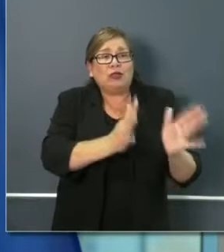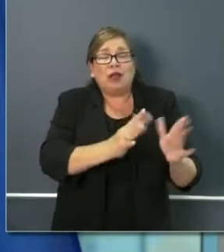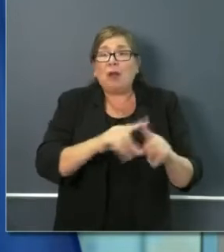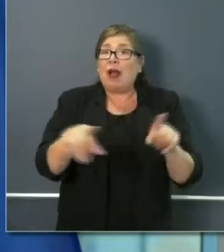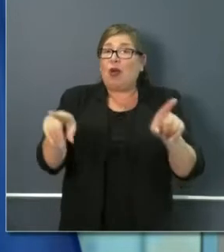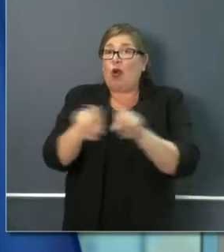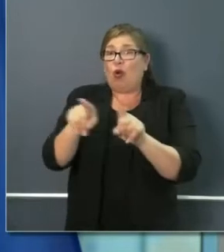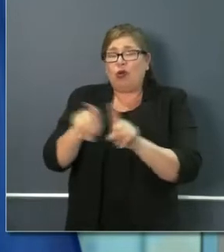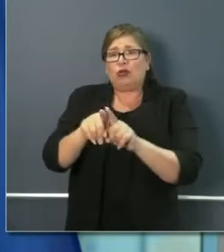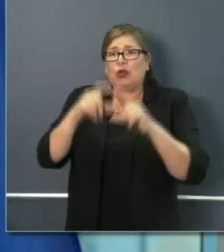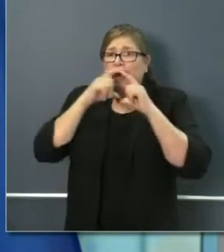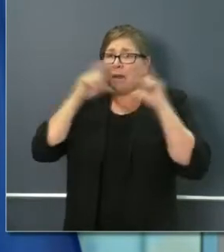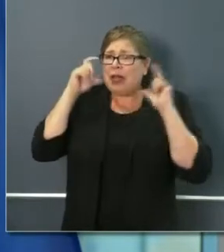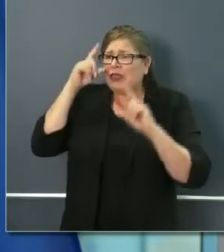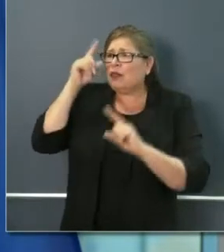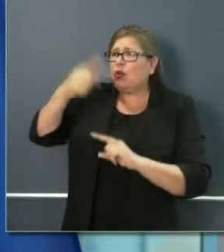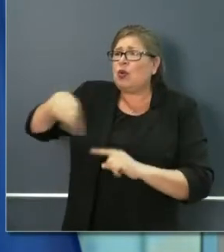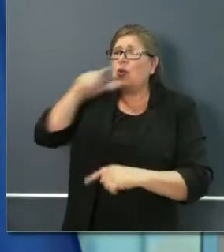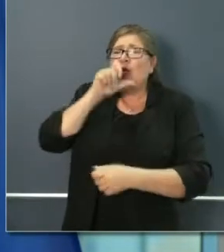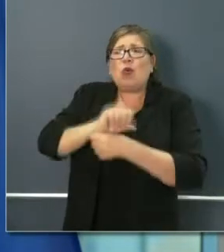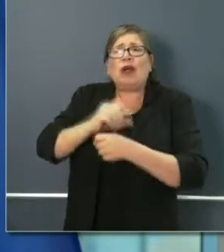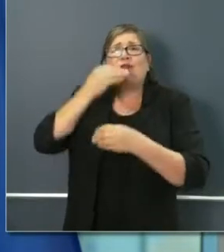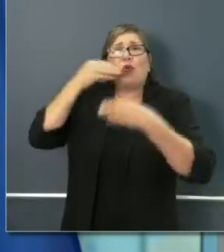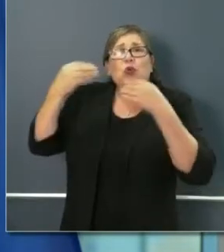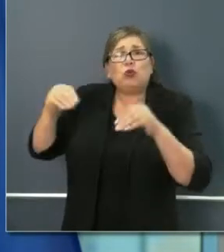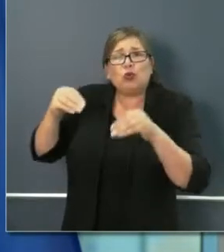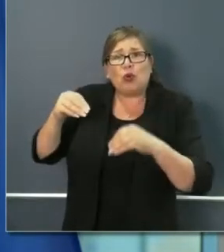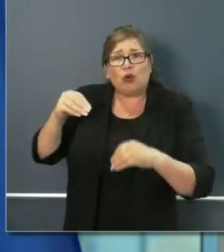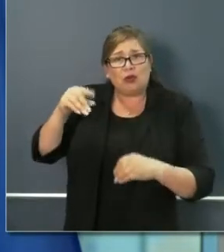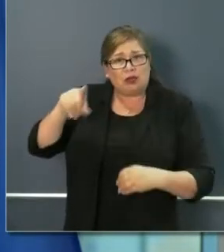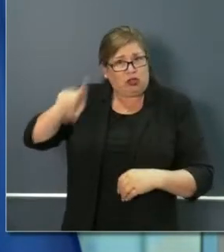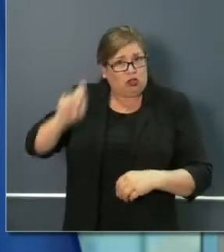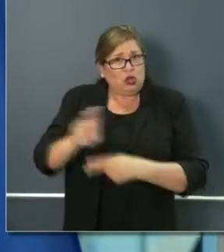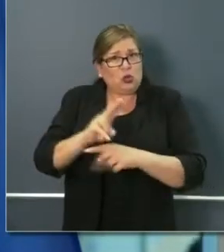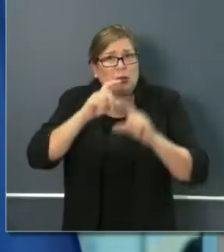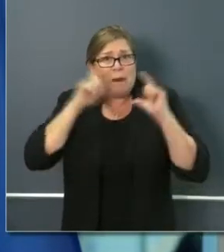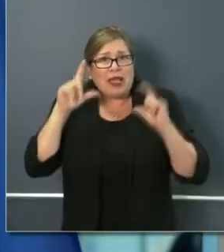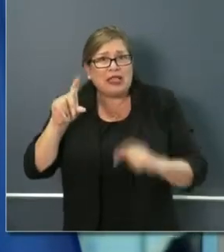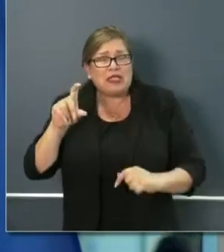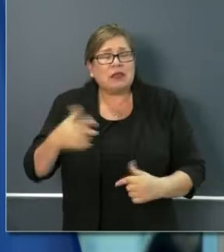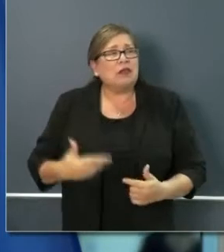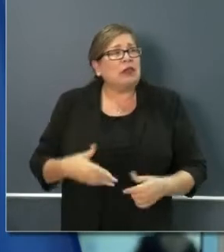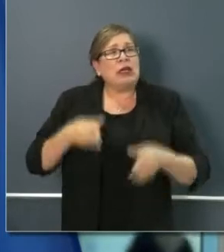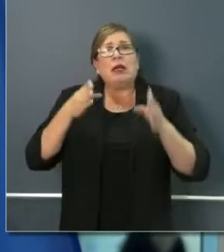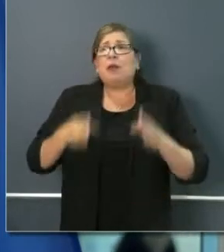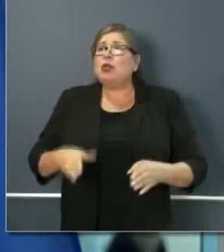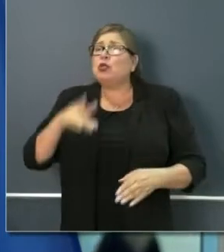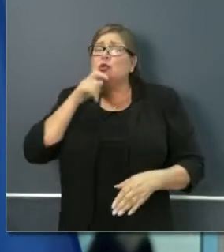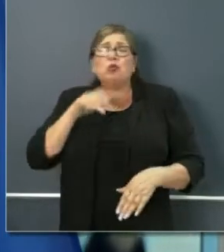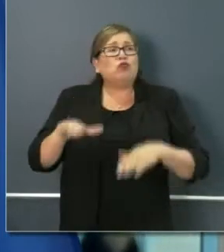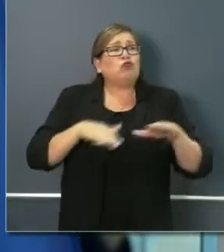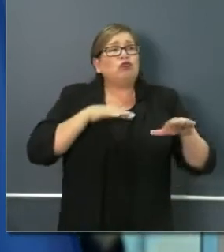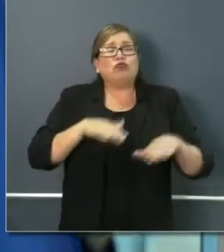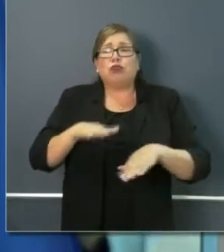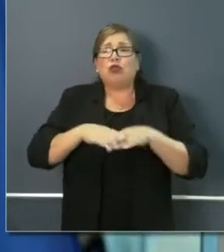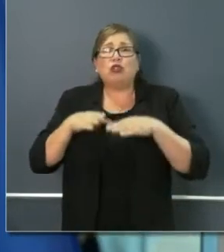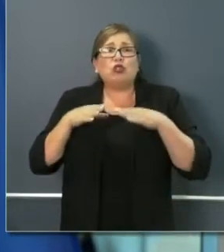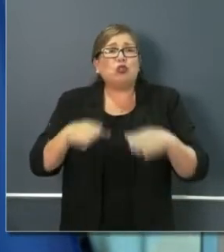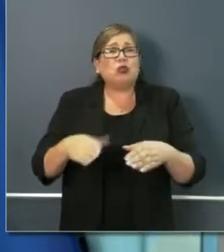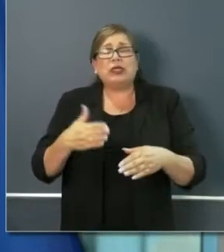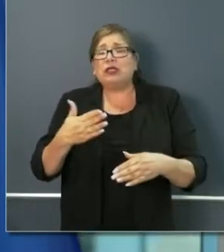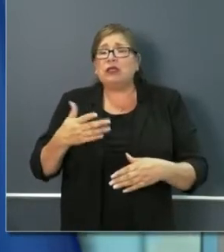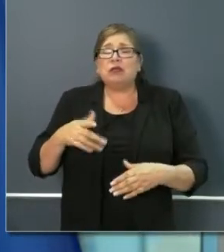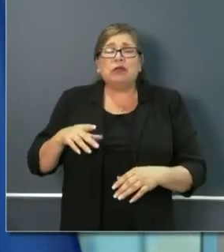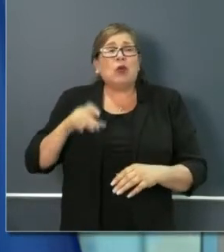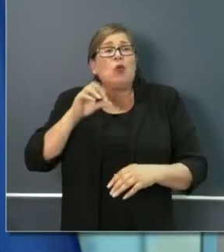stores wondering if they should have a mask, people walking the streets, walking their dog, going to do essential business in the state